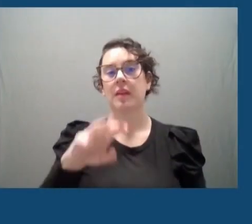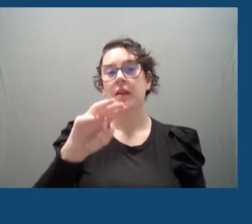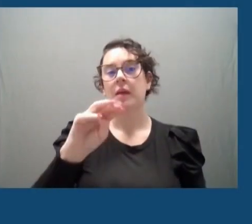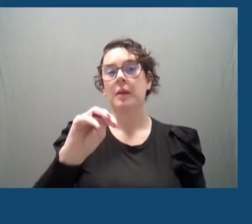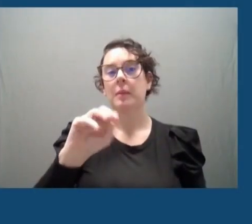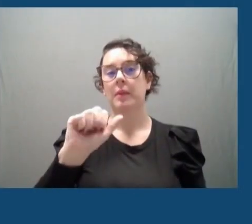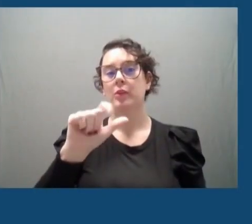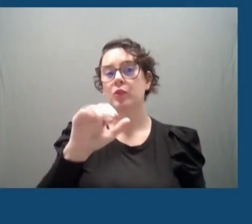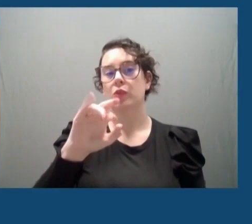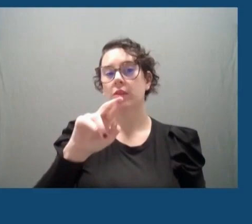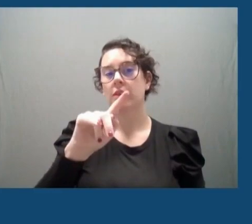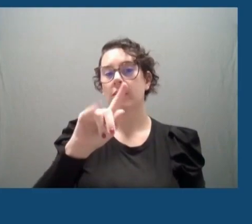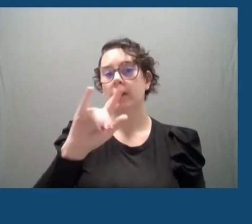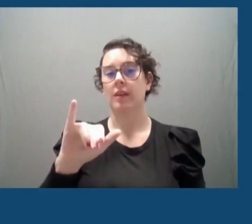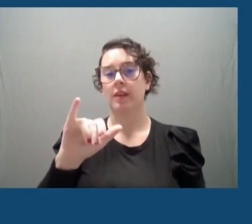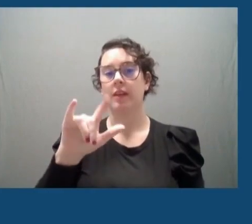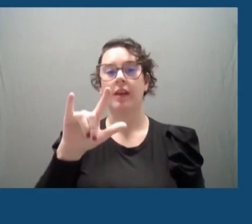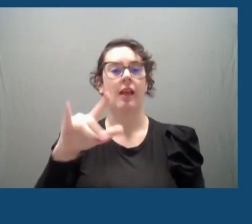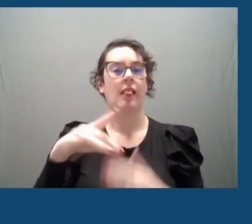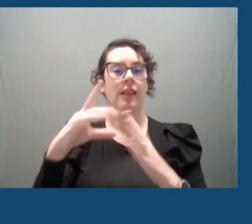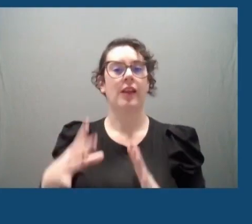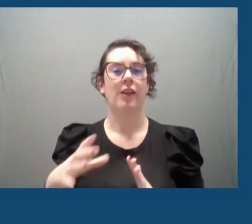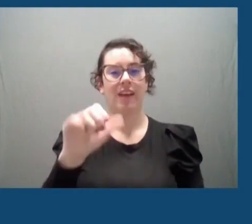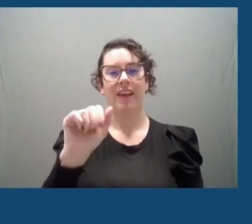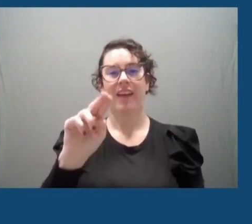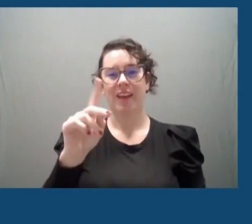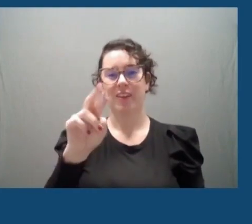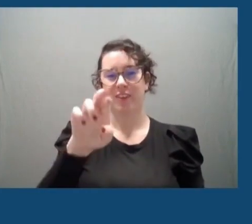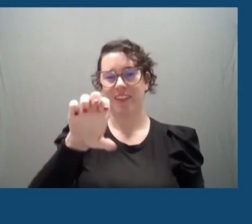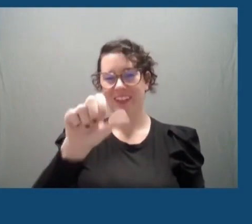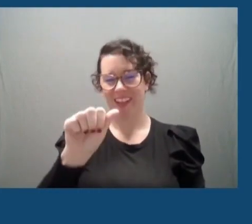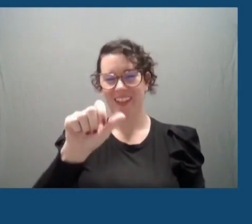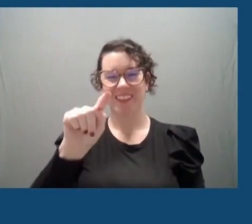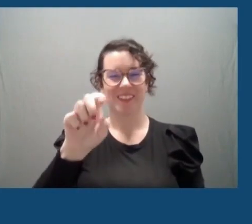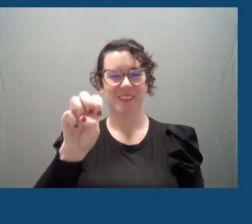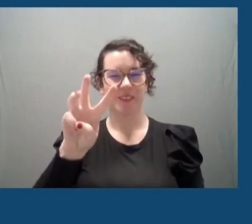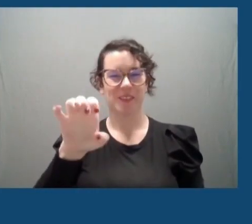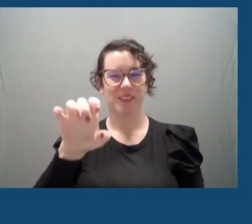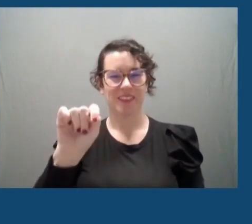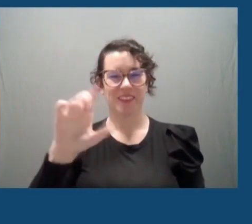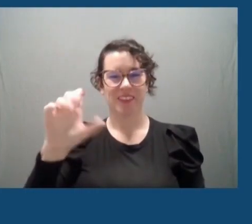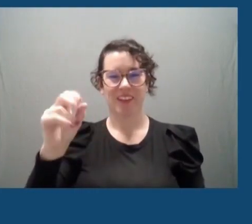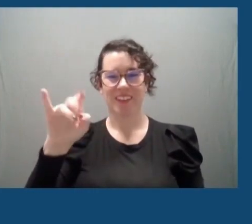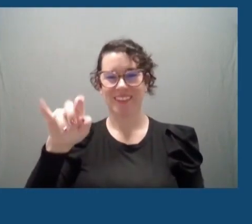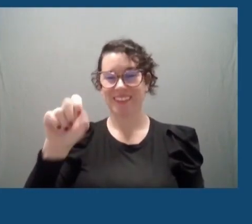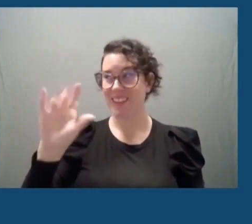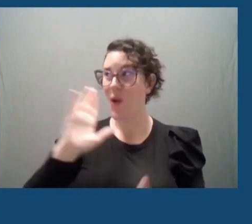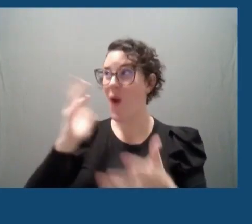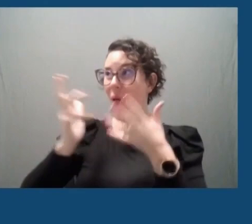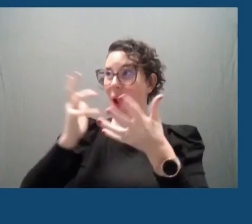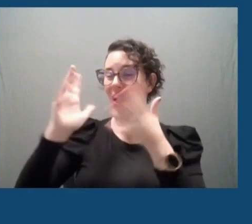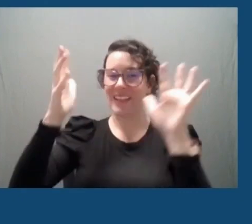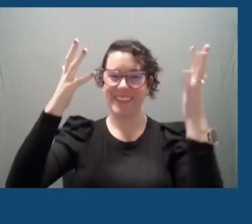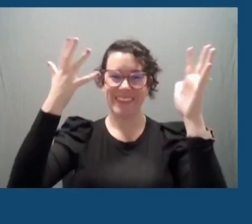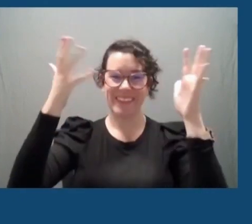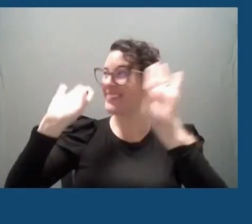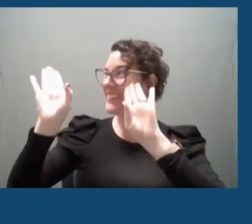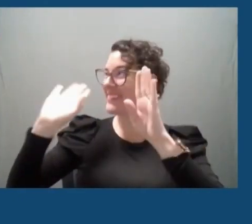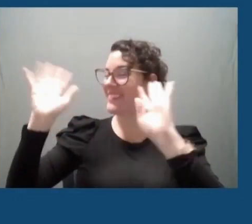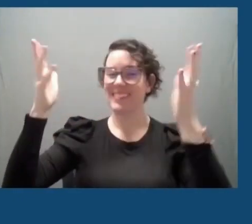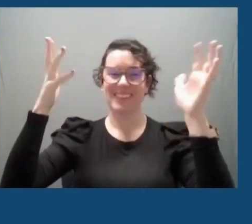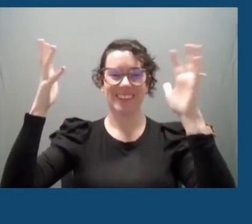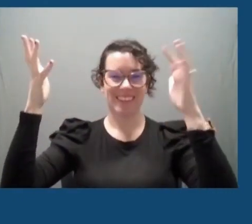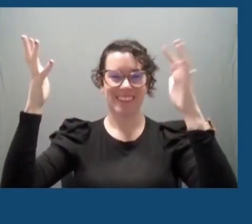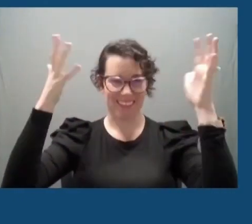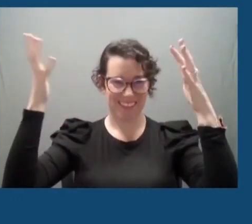Lieutenant Governor Antonio Delgado at the dais. He is flanked by Senate Majority Leader Andrea Stewart-Cousins, New York State Attorney General Letitia